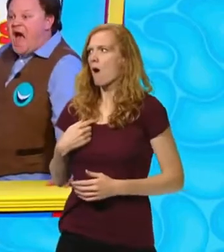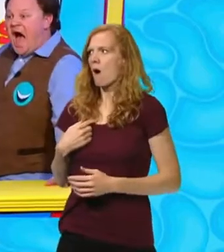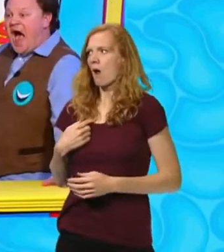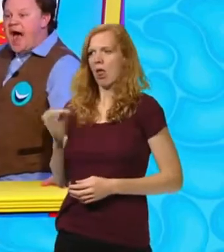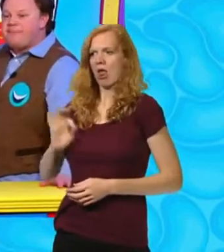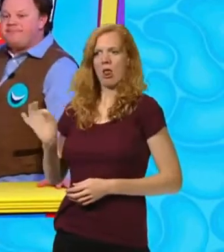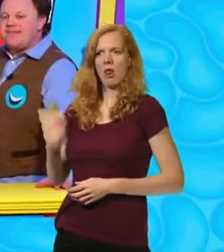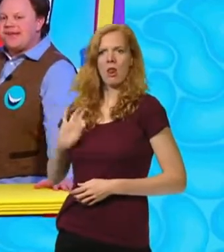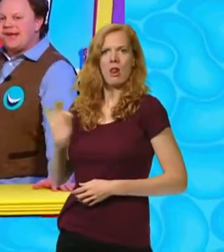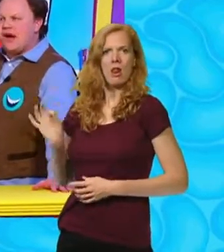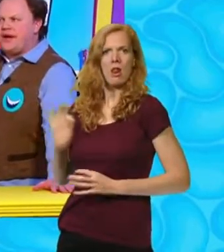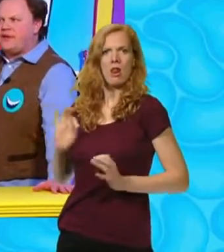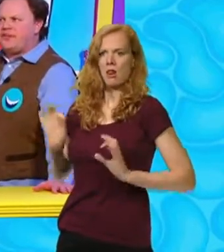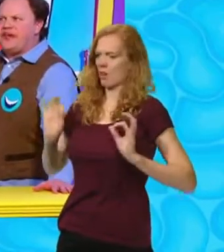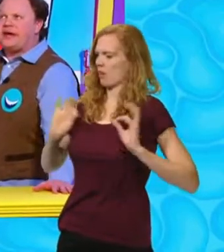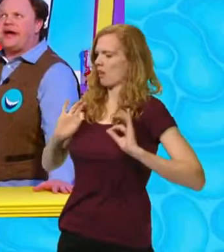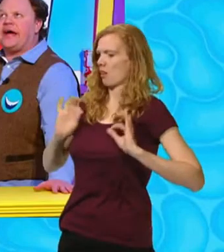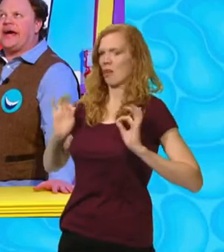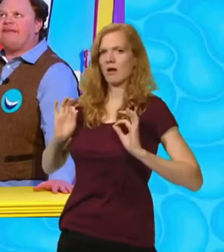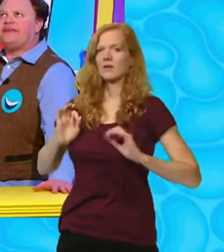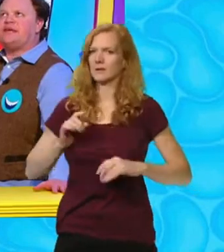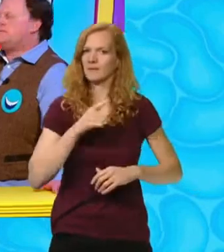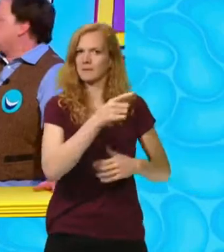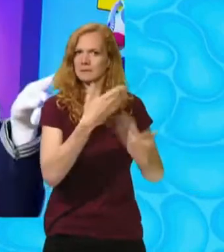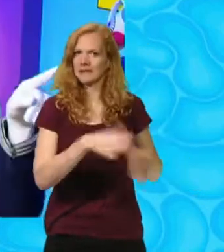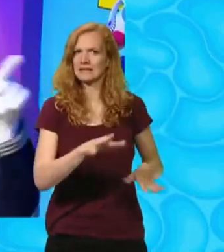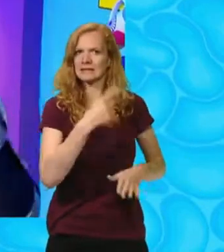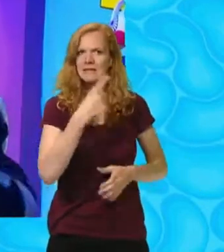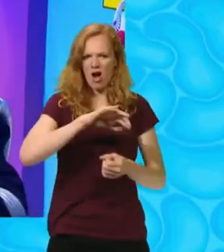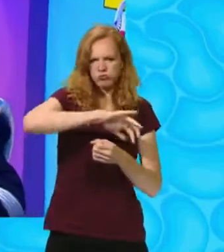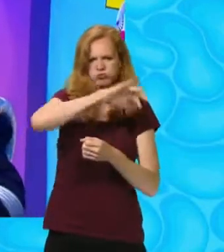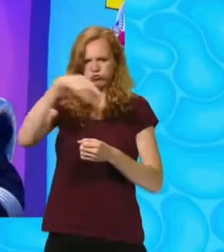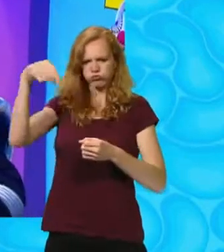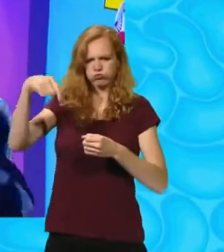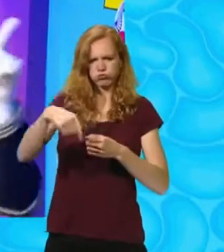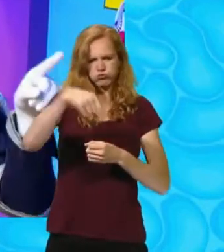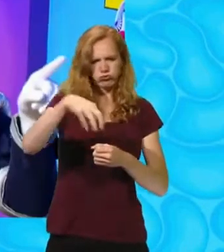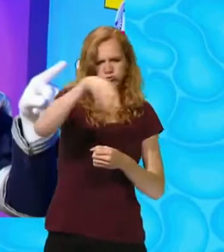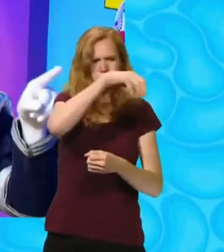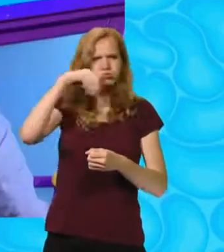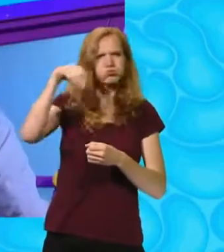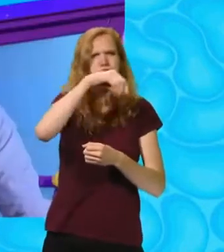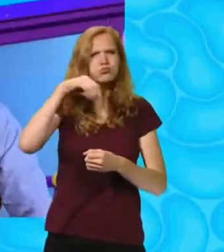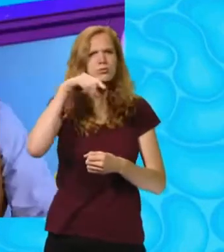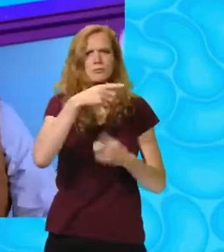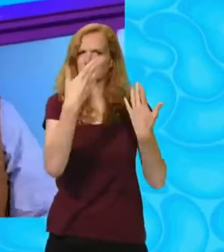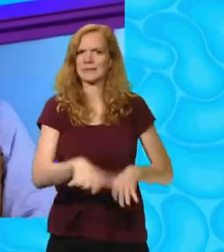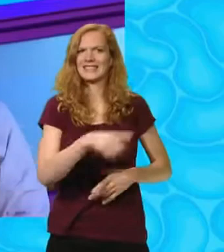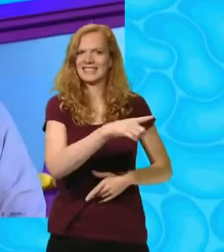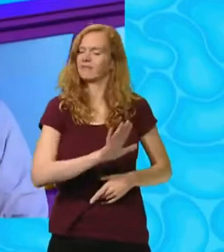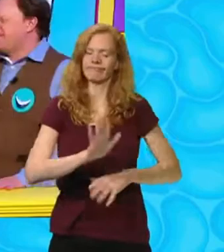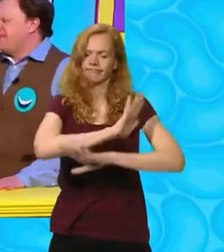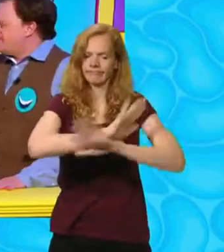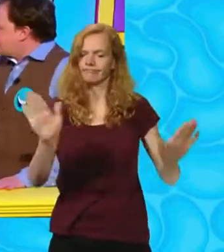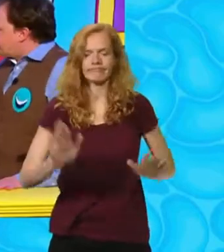ice cream. No, I don't think I have. Yeah, no, I heard you say it. You've already had an ice cream. You're not getting away with that one, sir. Now, no,